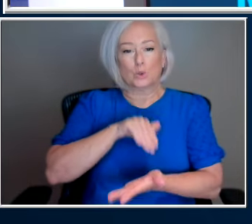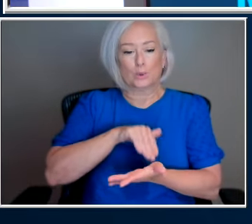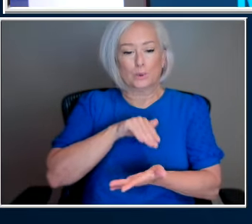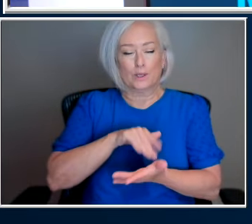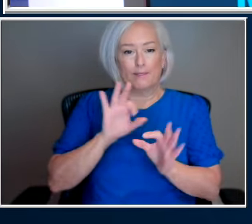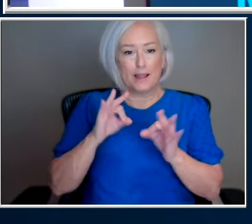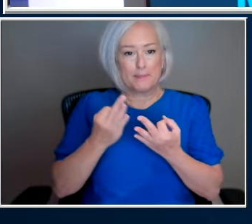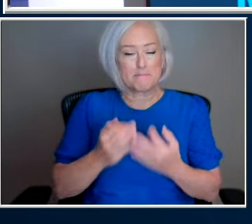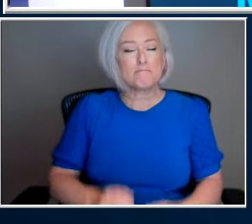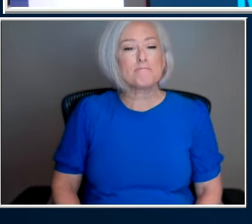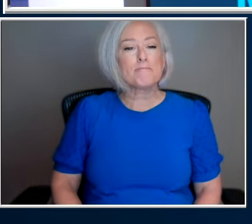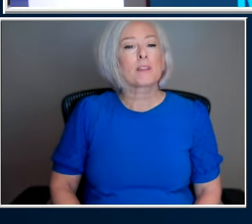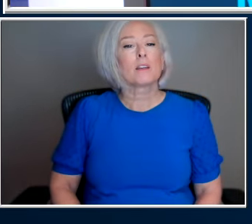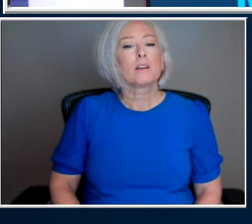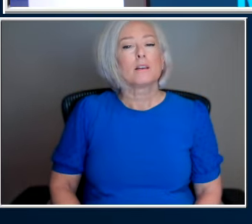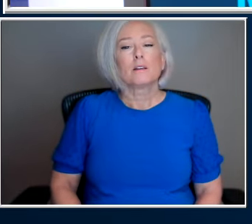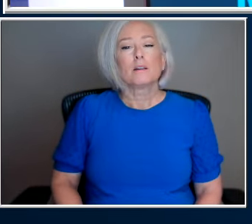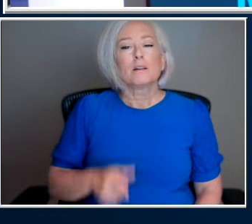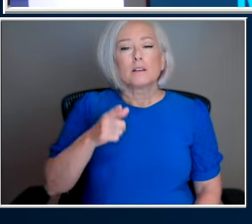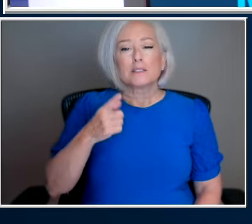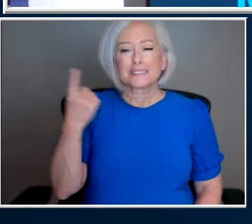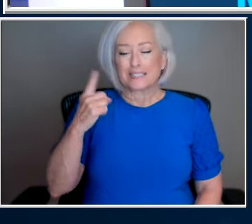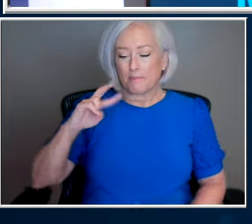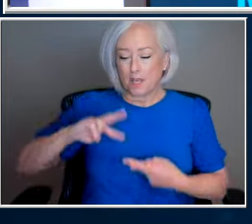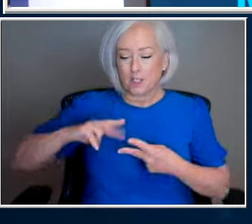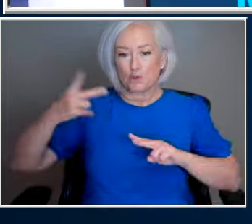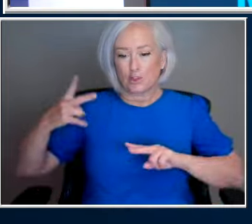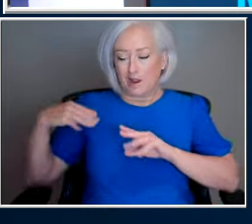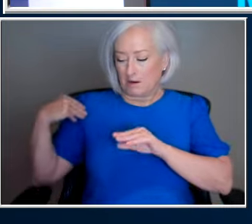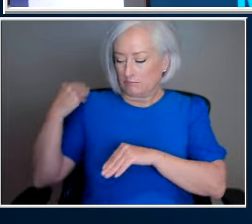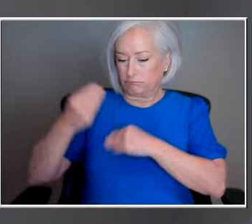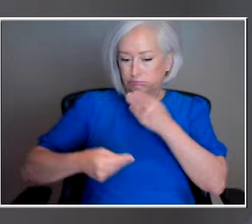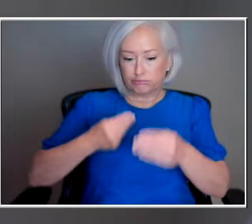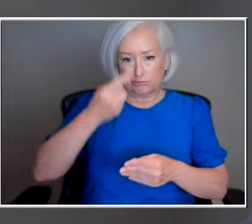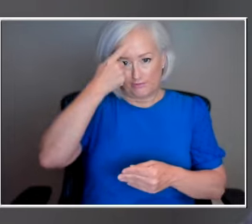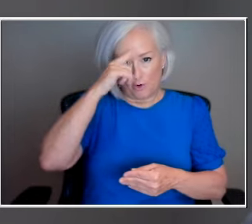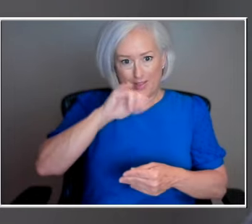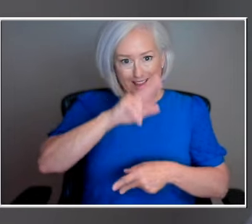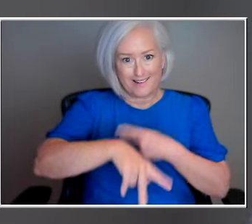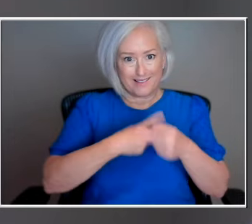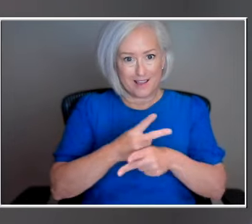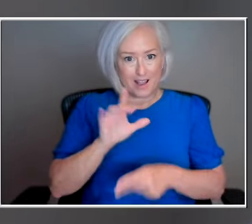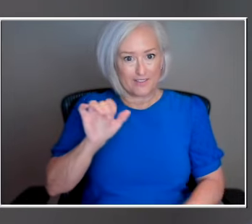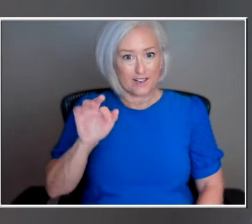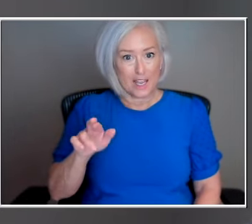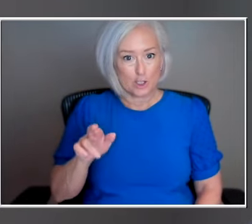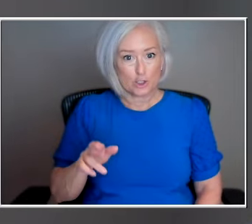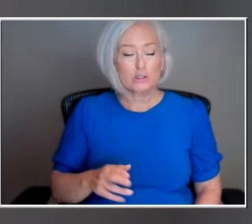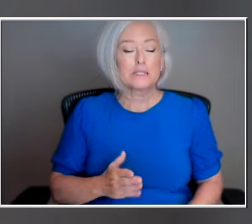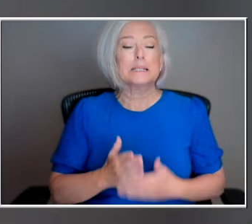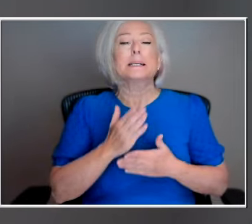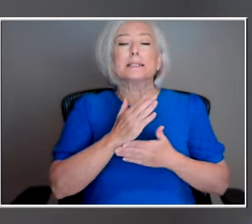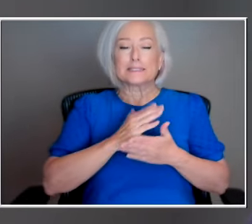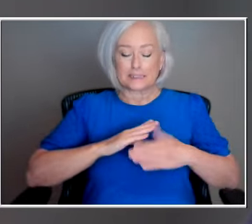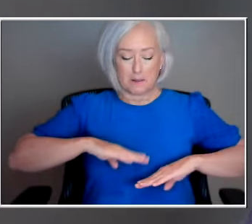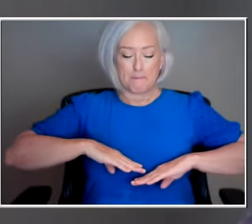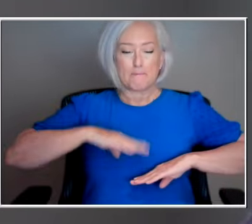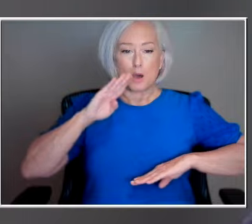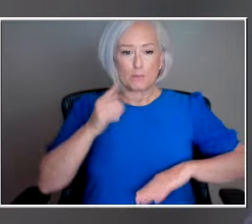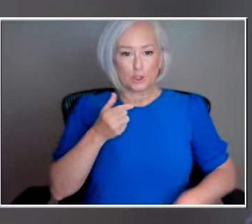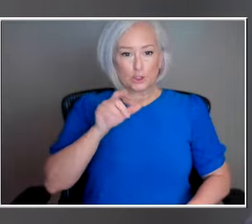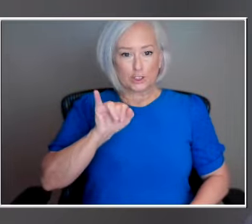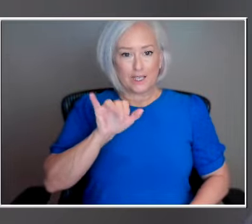Kasi, is there a genetic component to this type of cancer? There's a subset of upper GI cancers that could